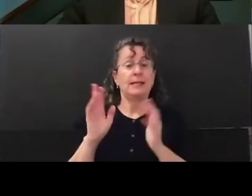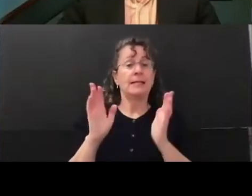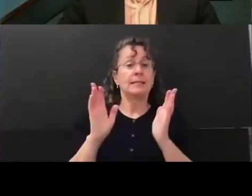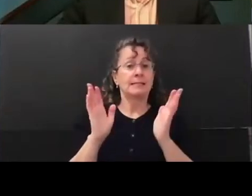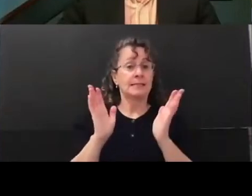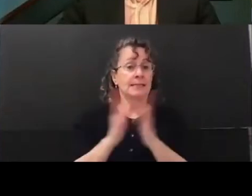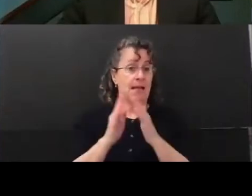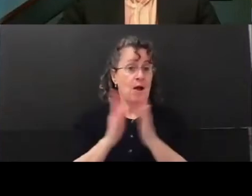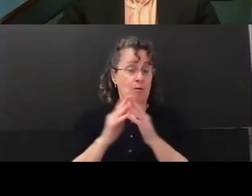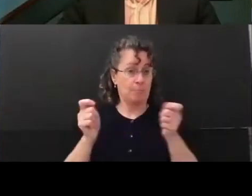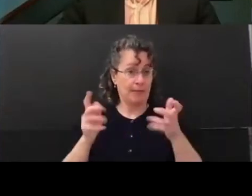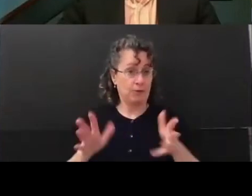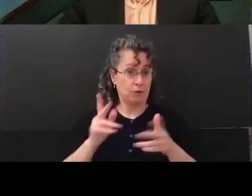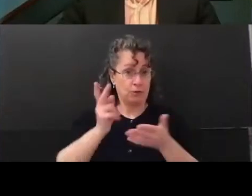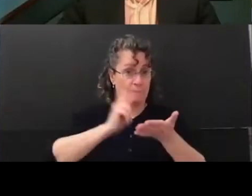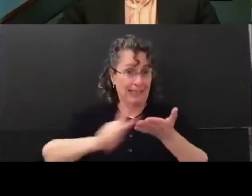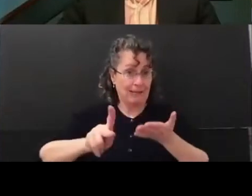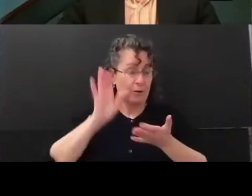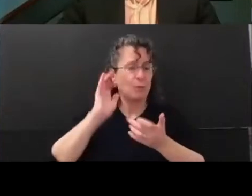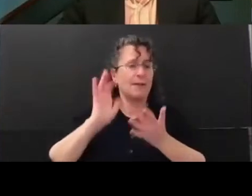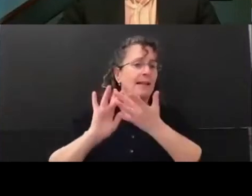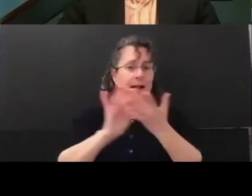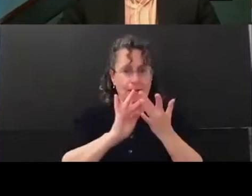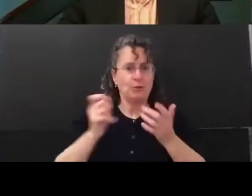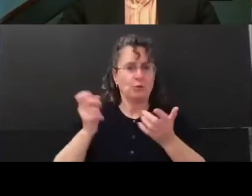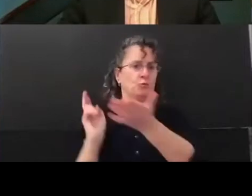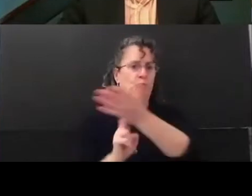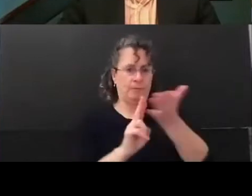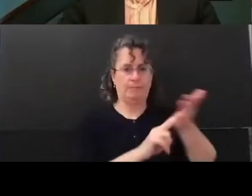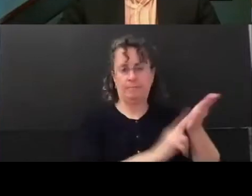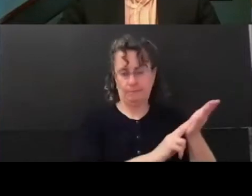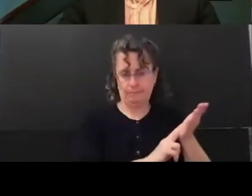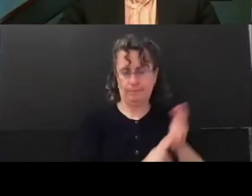Okay, so why don't we start with Ian Goodnow.